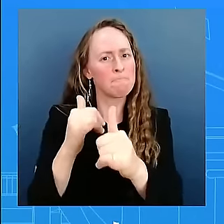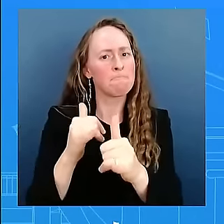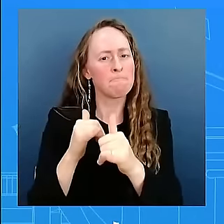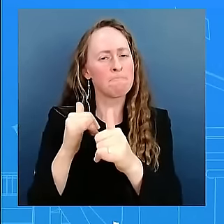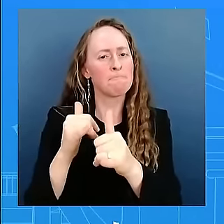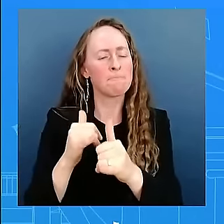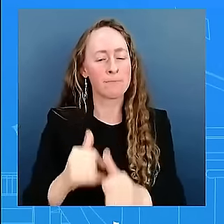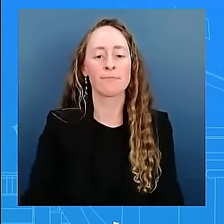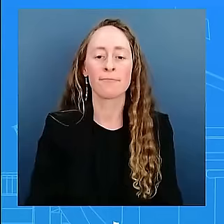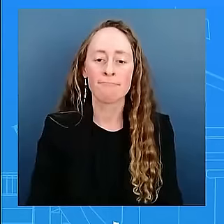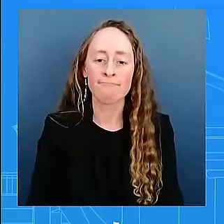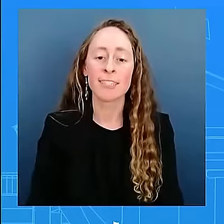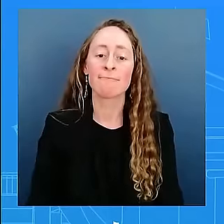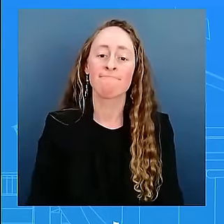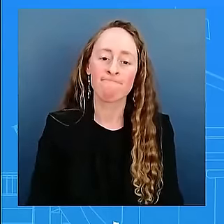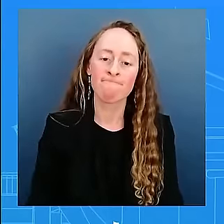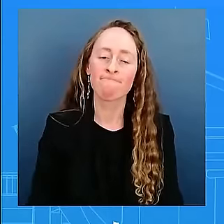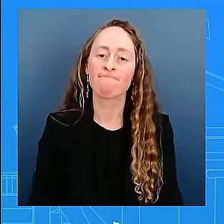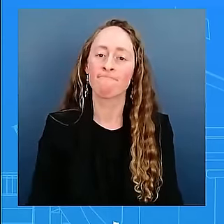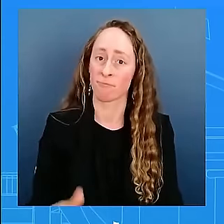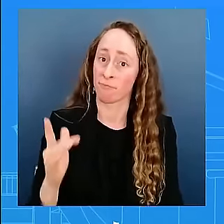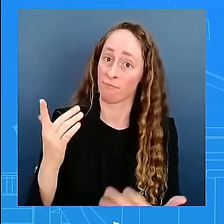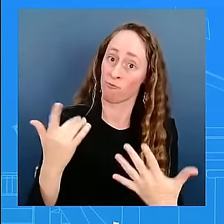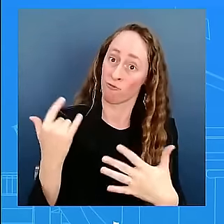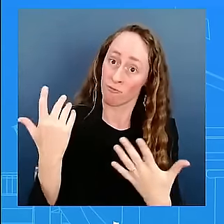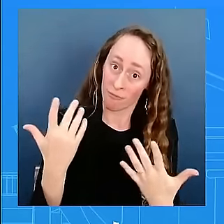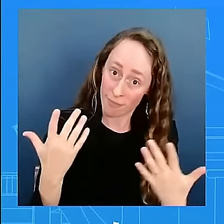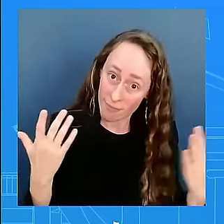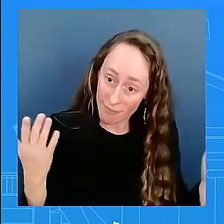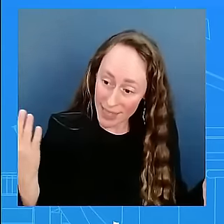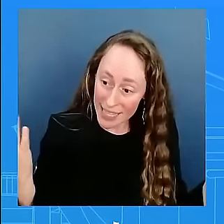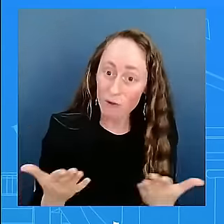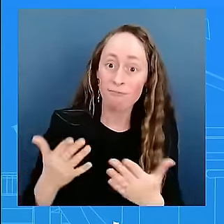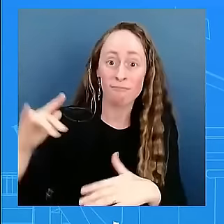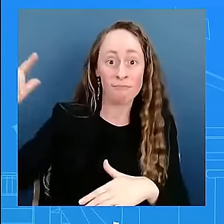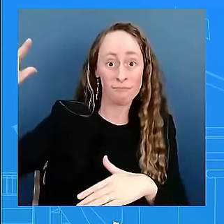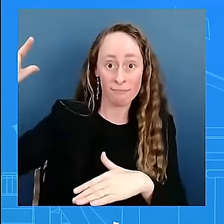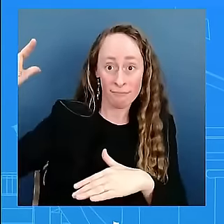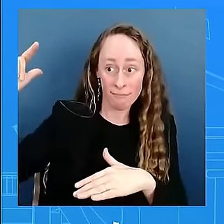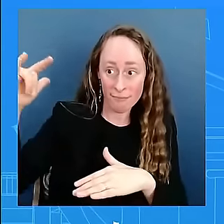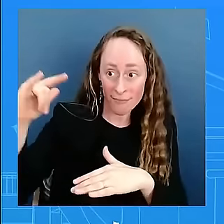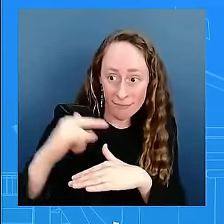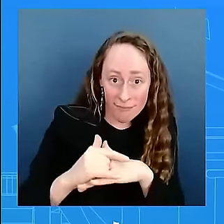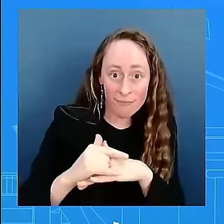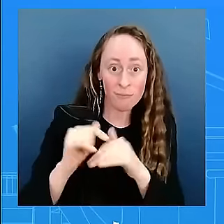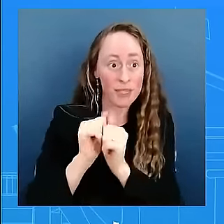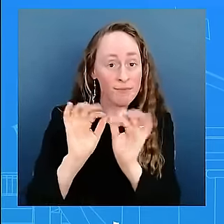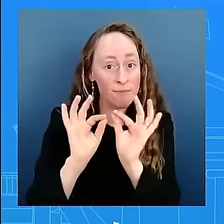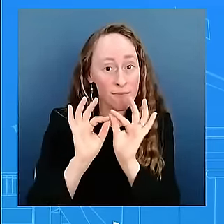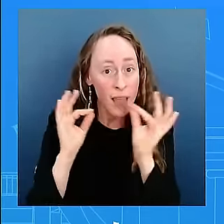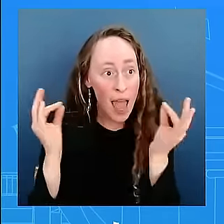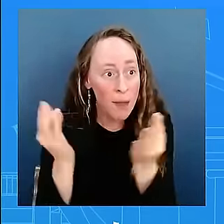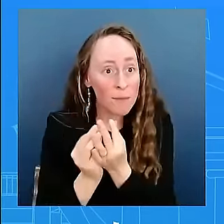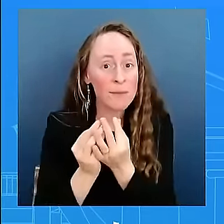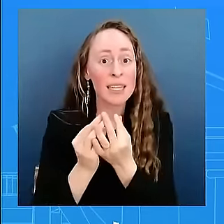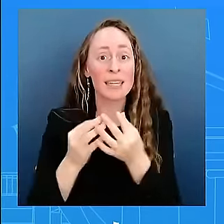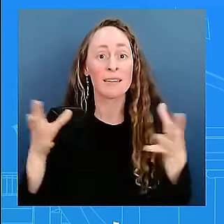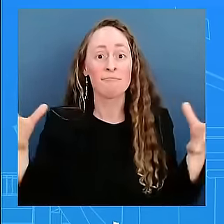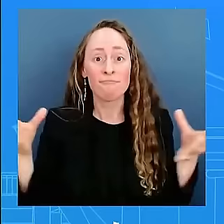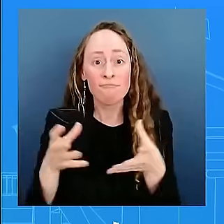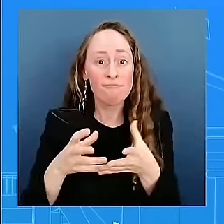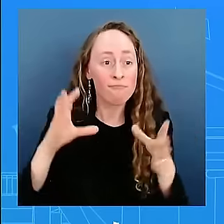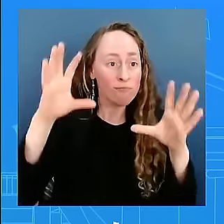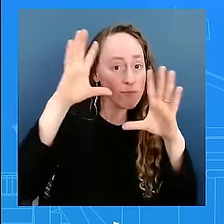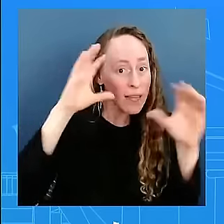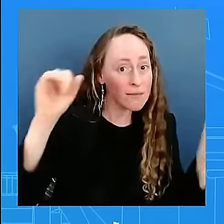And now that they are on their way home, the families were here. The families, the president, the vice president, will get to greet these Americans